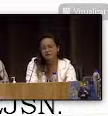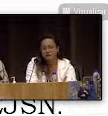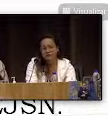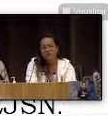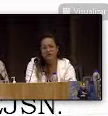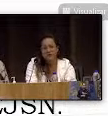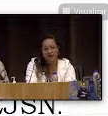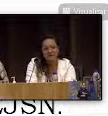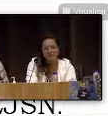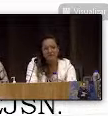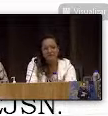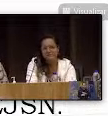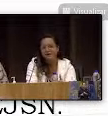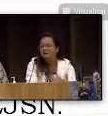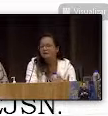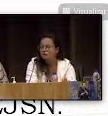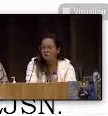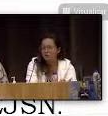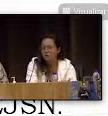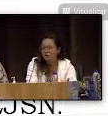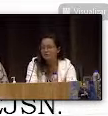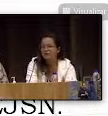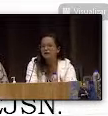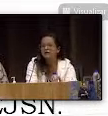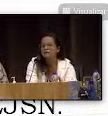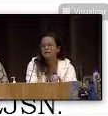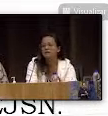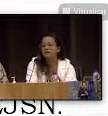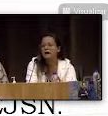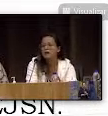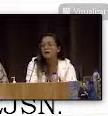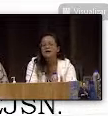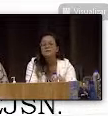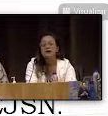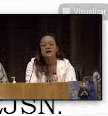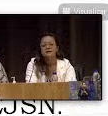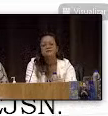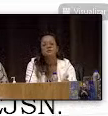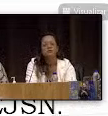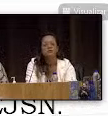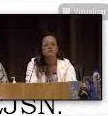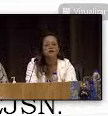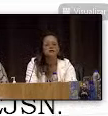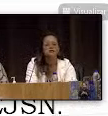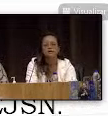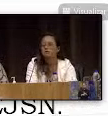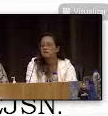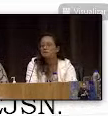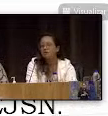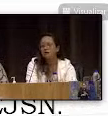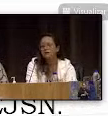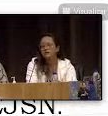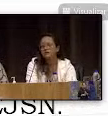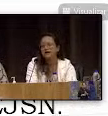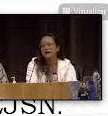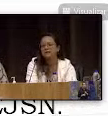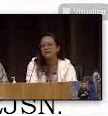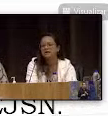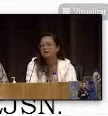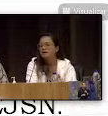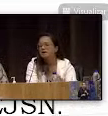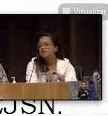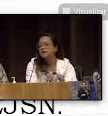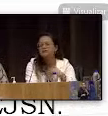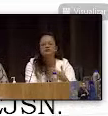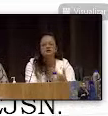to COVID-19 cases that were confirmed through lab results, and also the use of